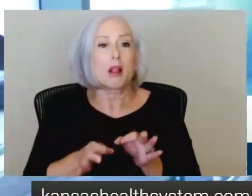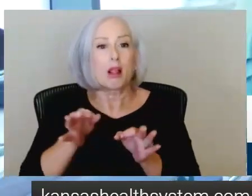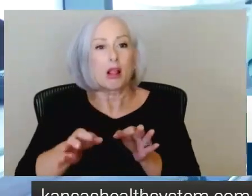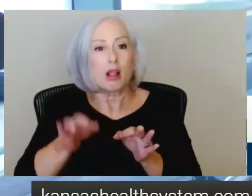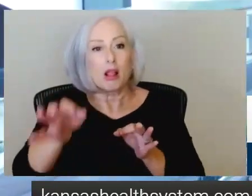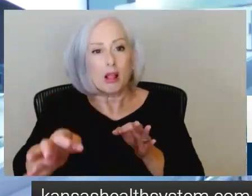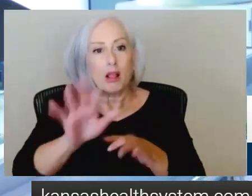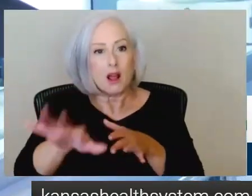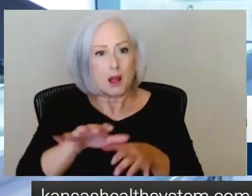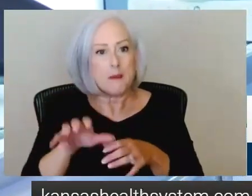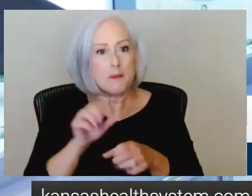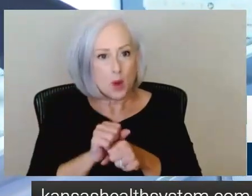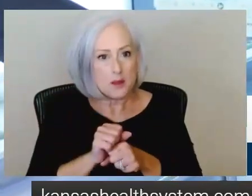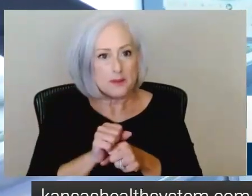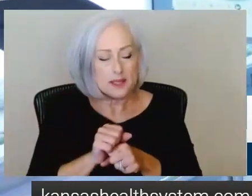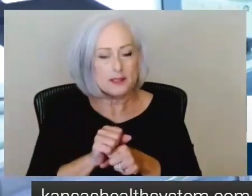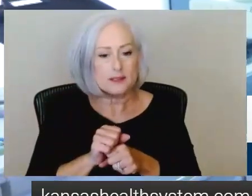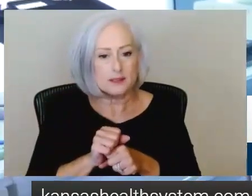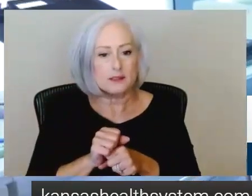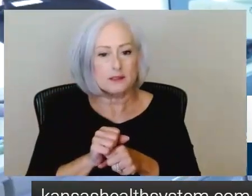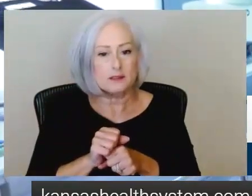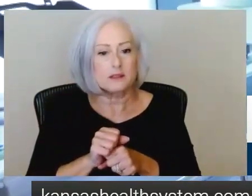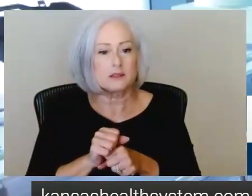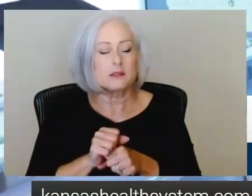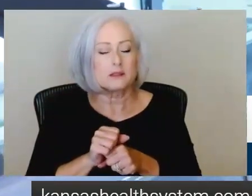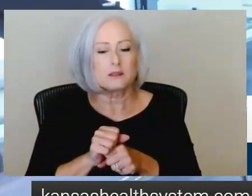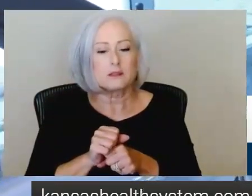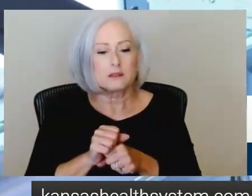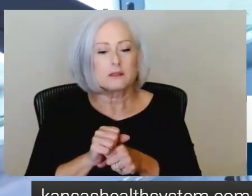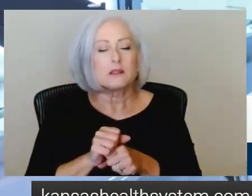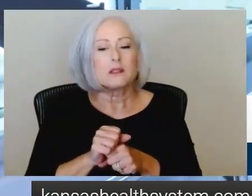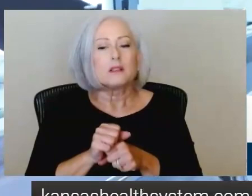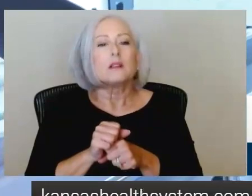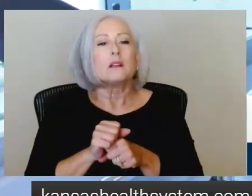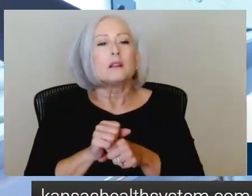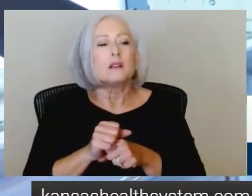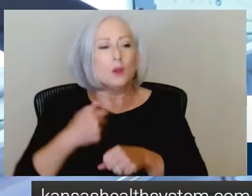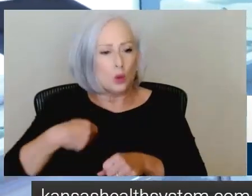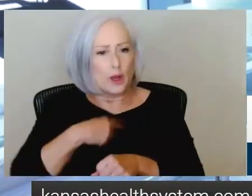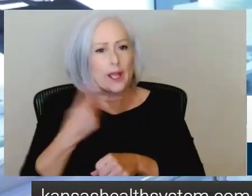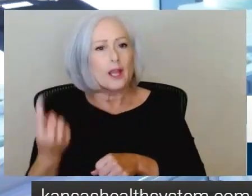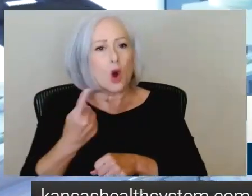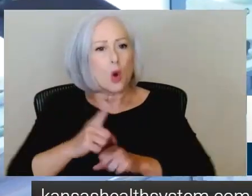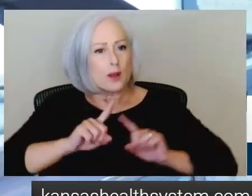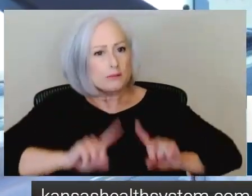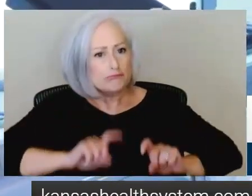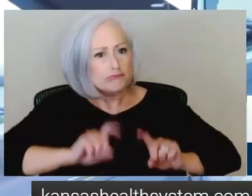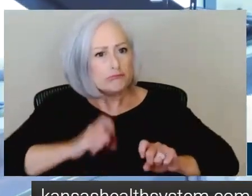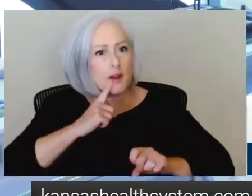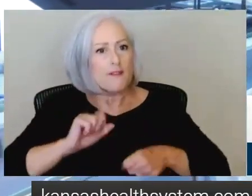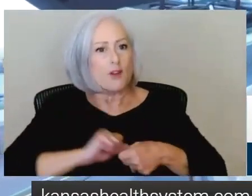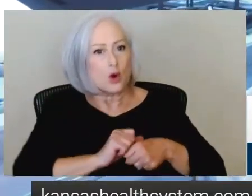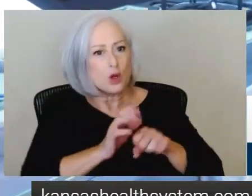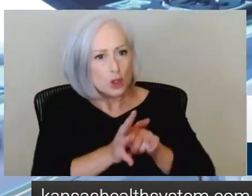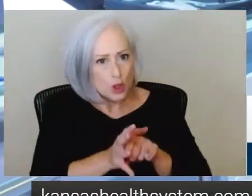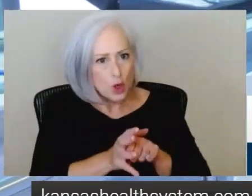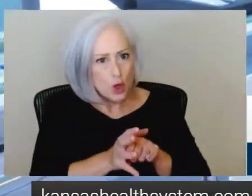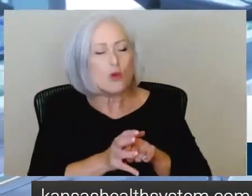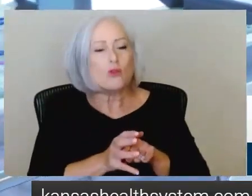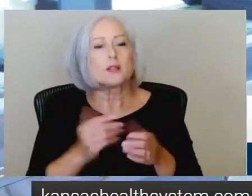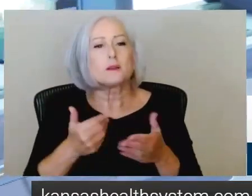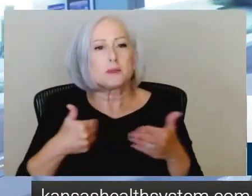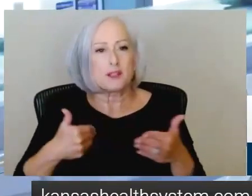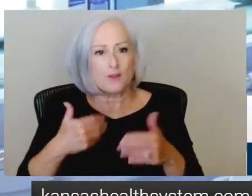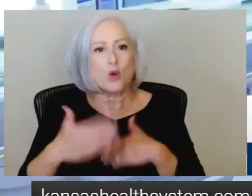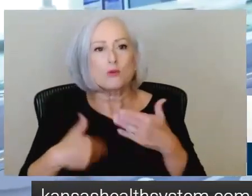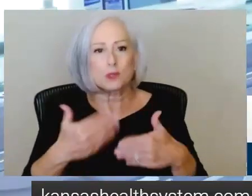but we were screening the patients for COVID and before this procedure, and I